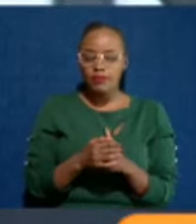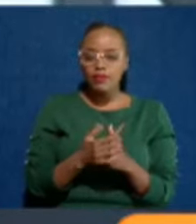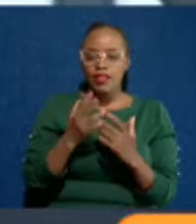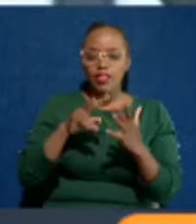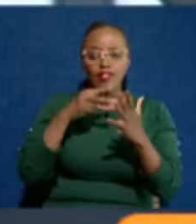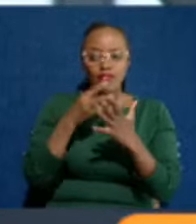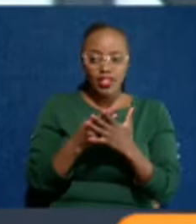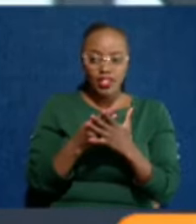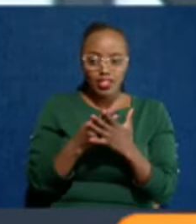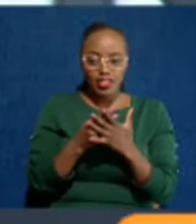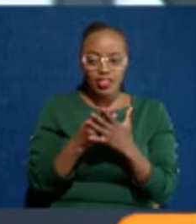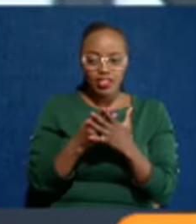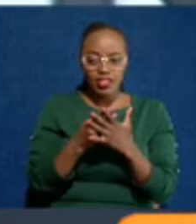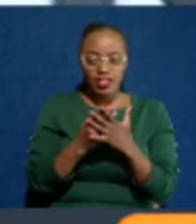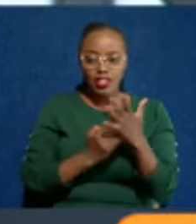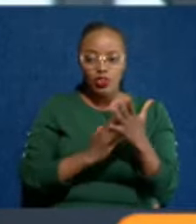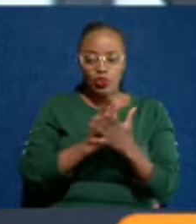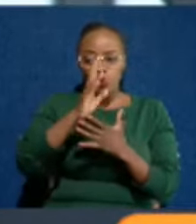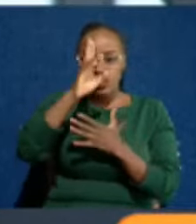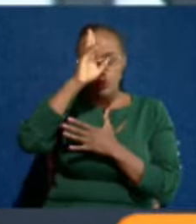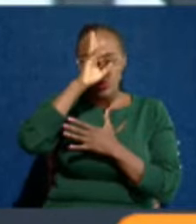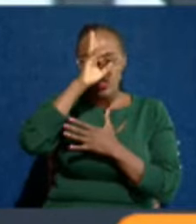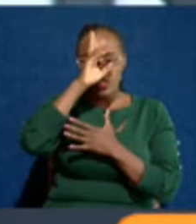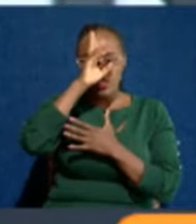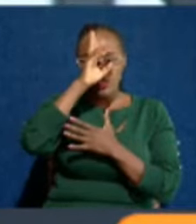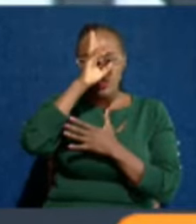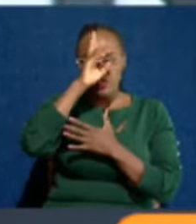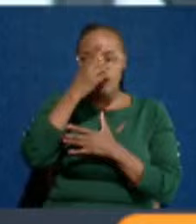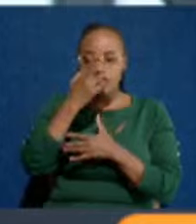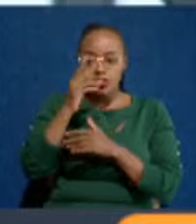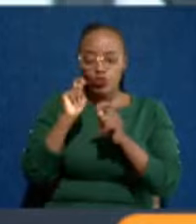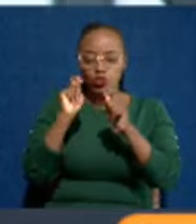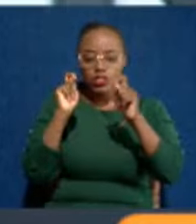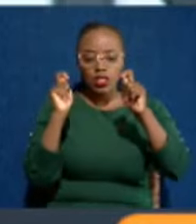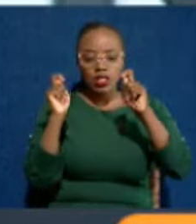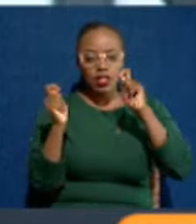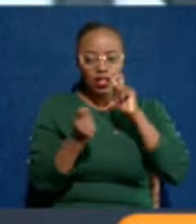failure by the police to evolve.